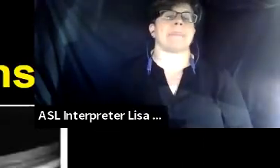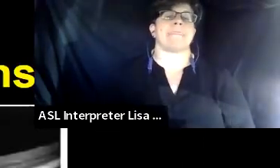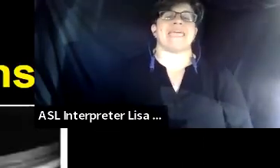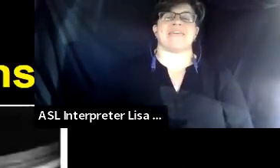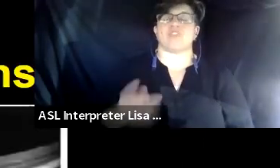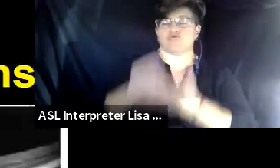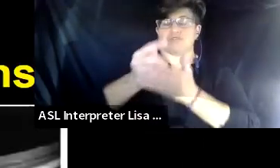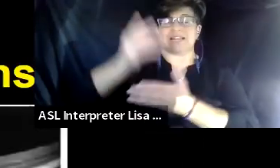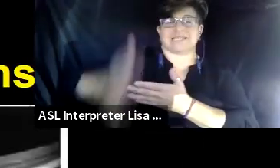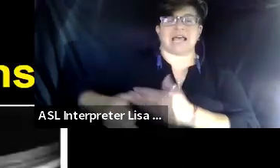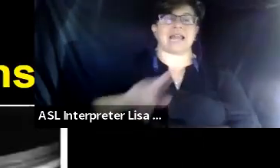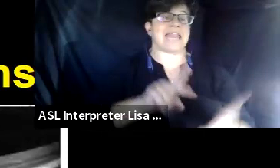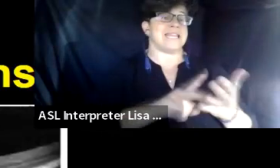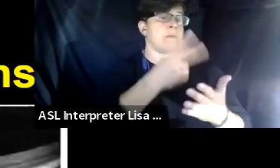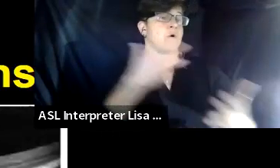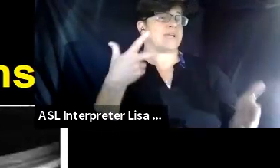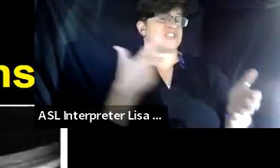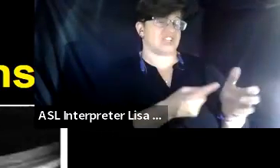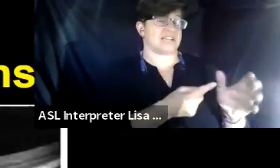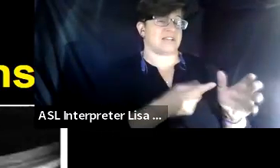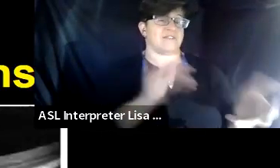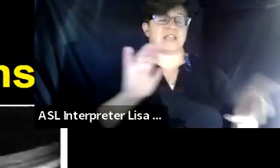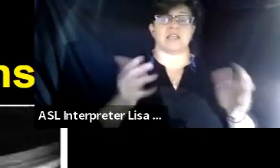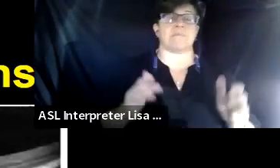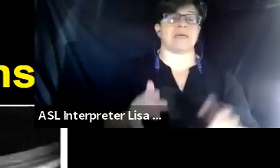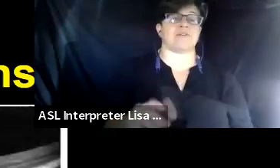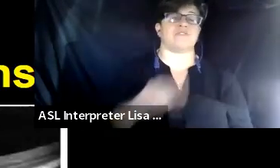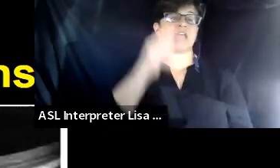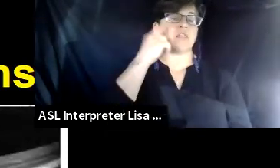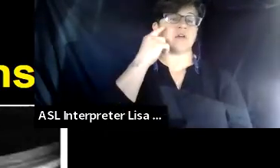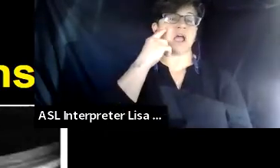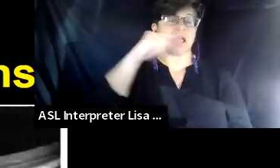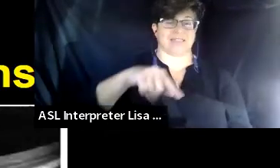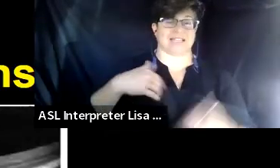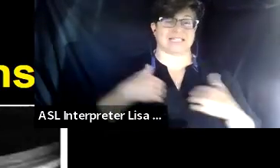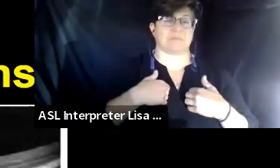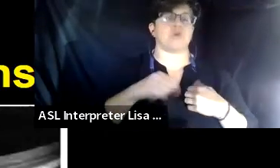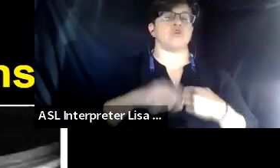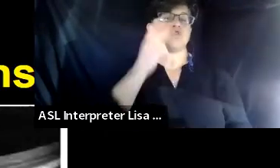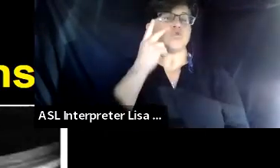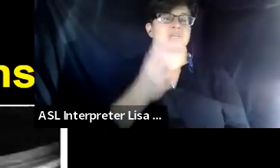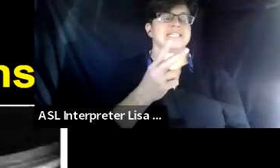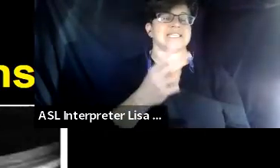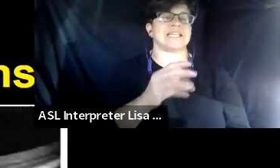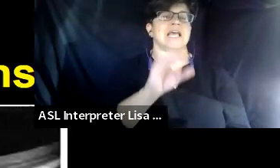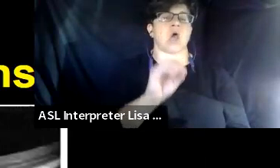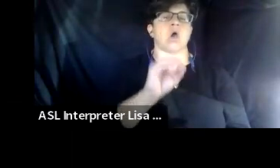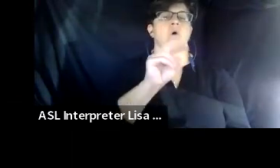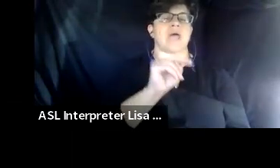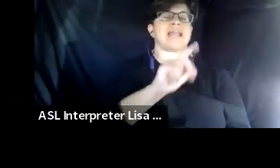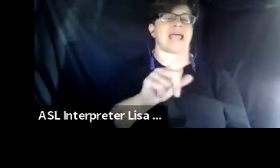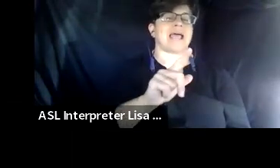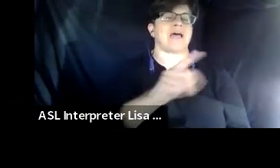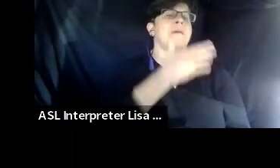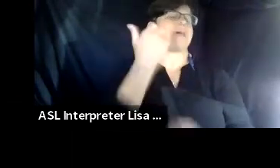double injected retinas, as compared to the fellow eye of this animal, one can see that the ONL is indeed better